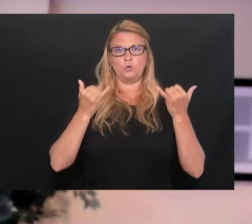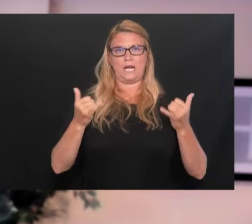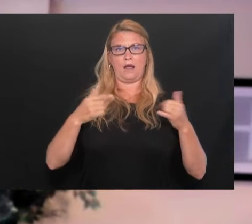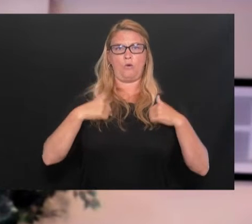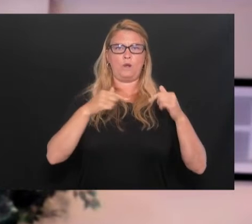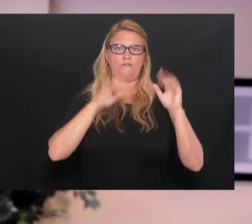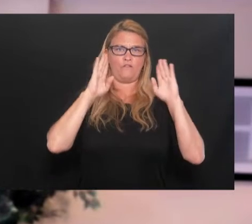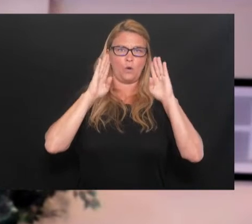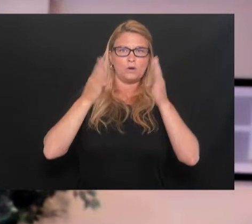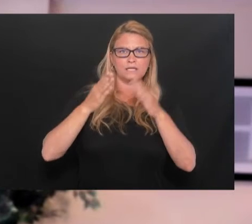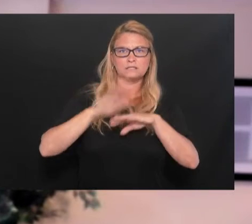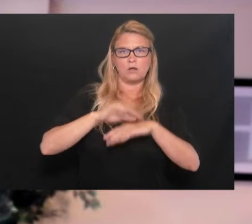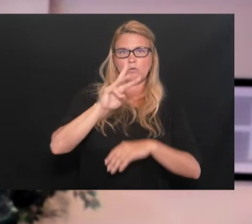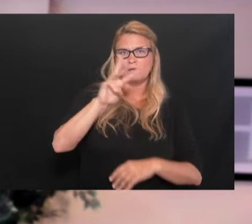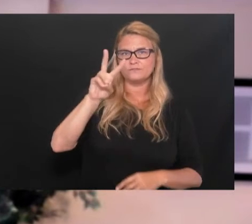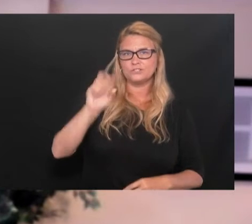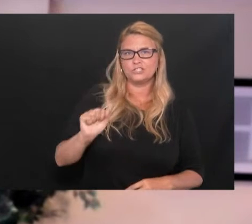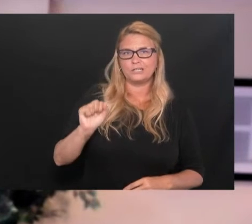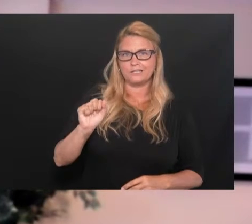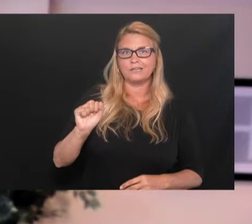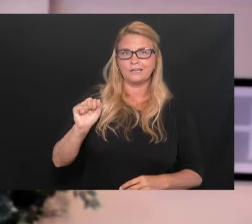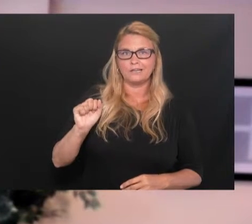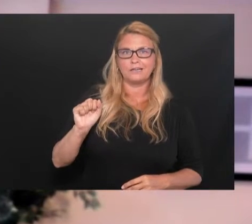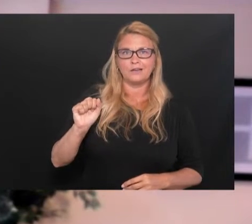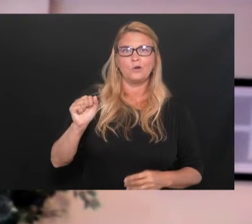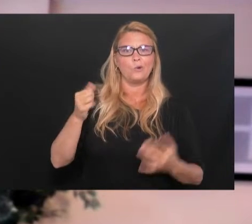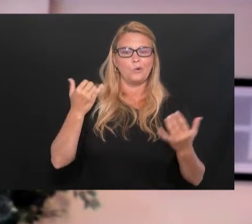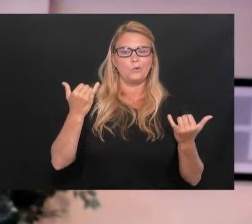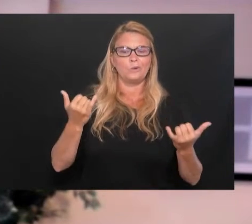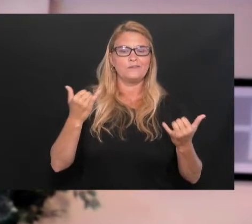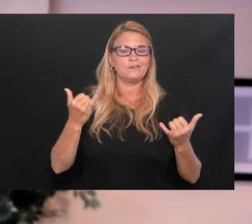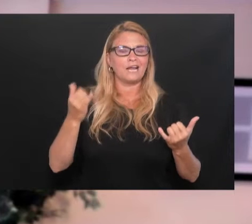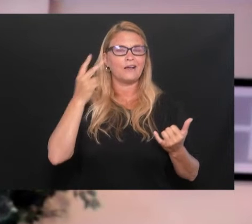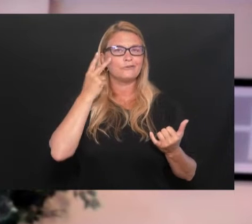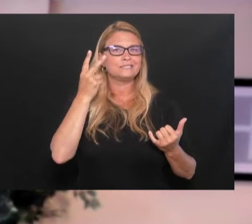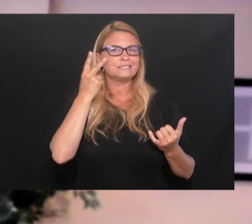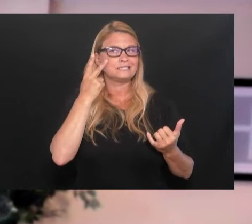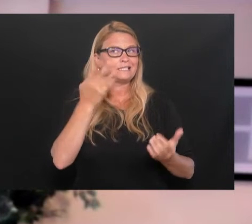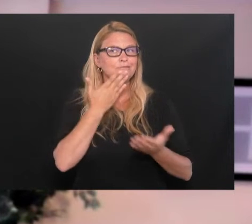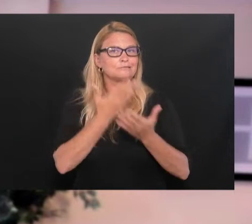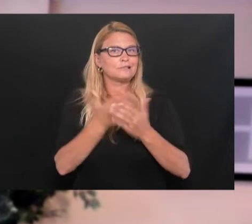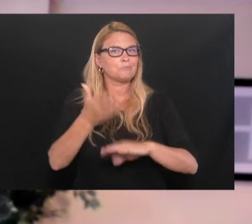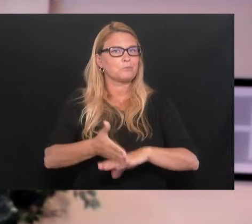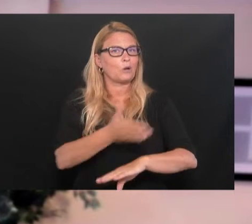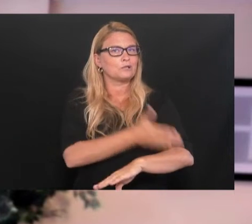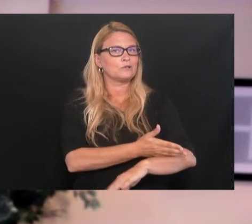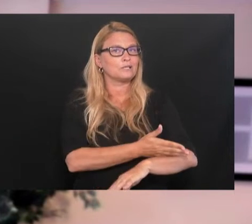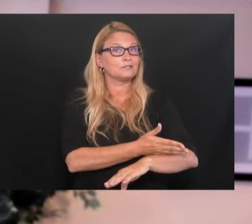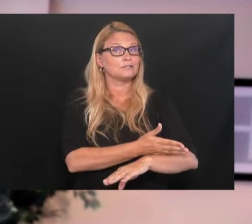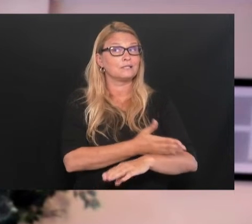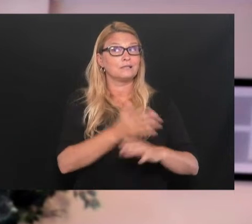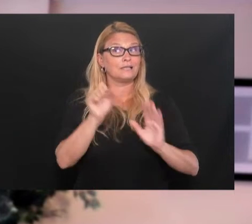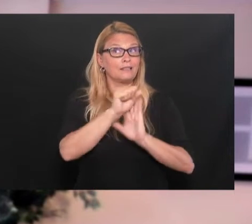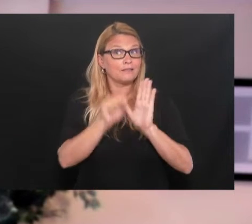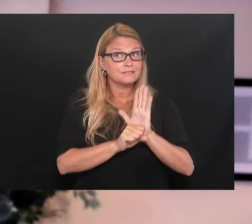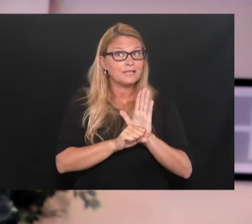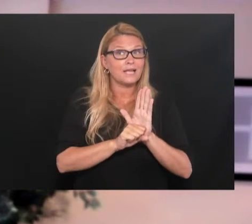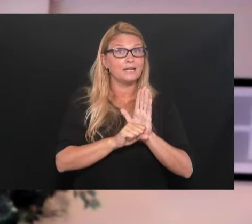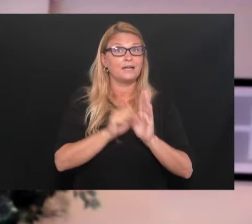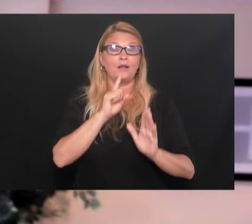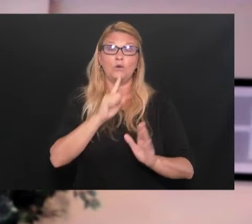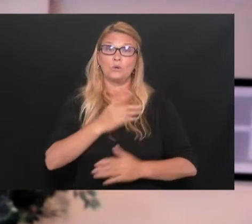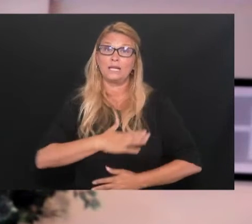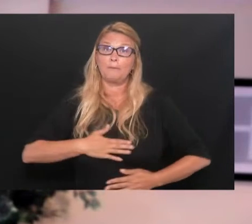focus on West Virginia, as the governor said, we have done really well as a state, and we're certainly, appreciative